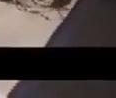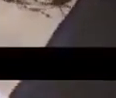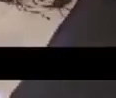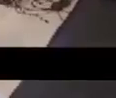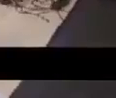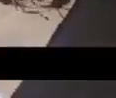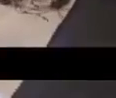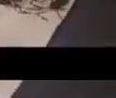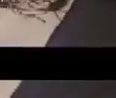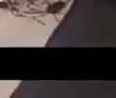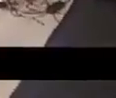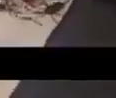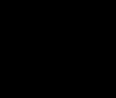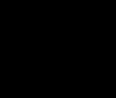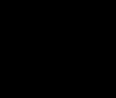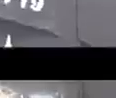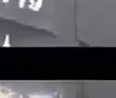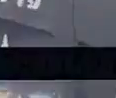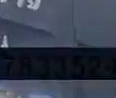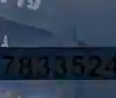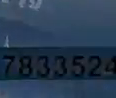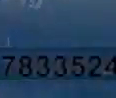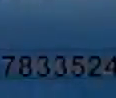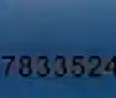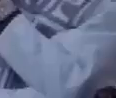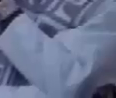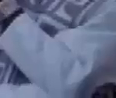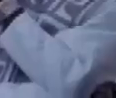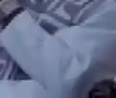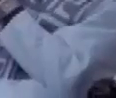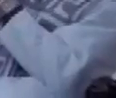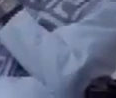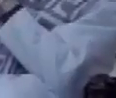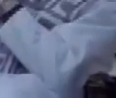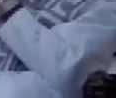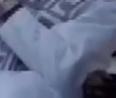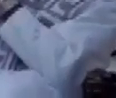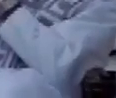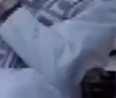génne na seen coono bi yëpp fii si biir dëkk bi Yaa Faatu's Guest